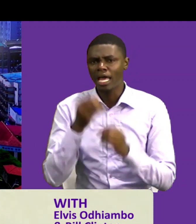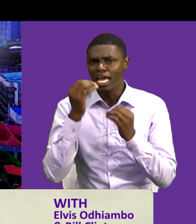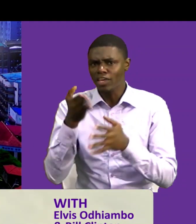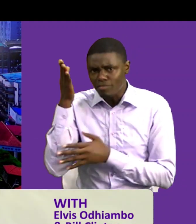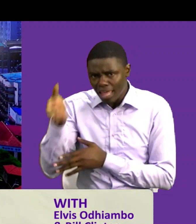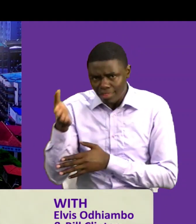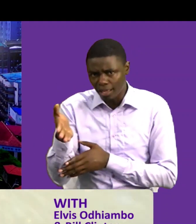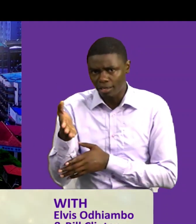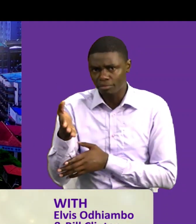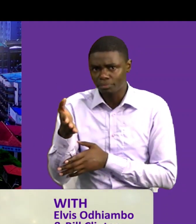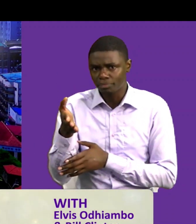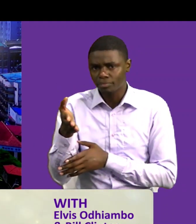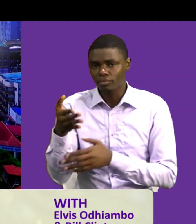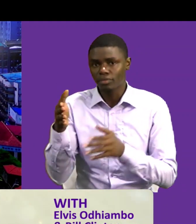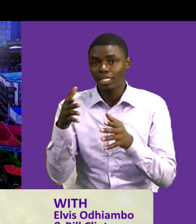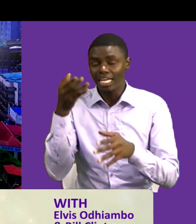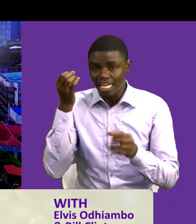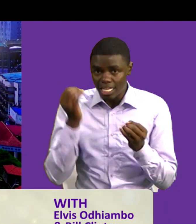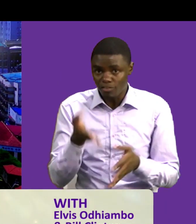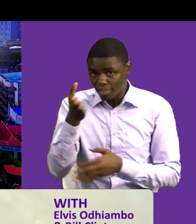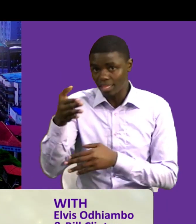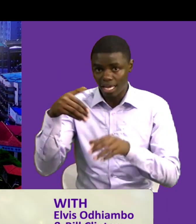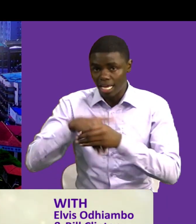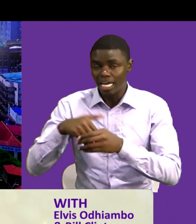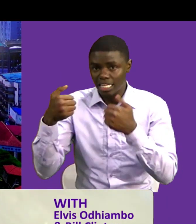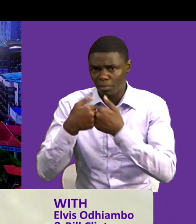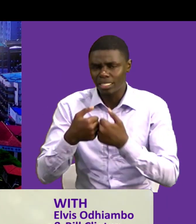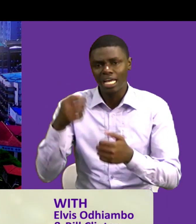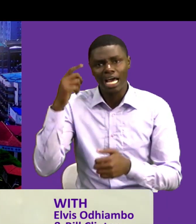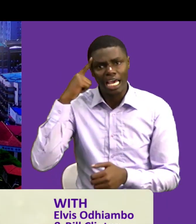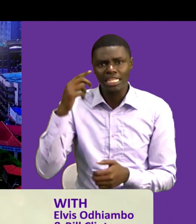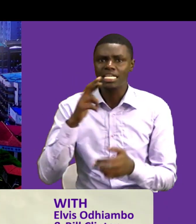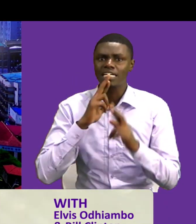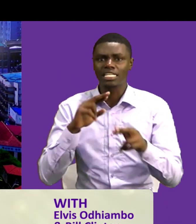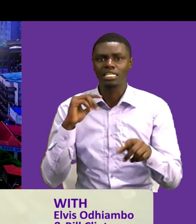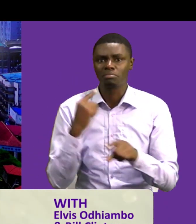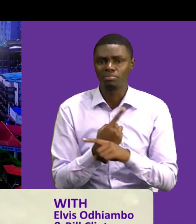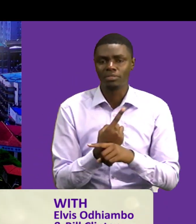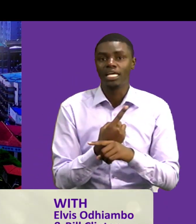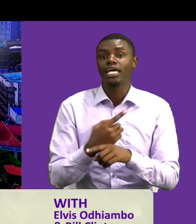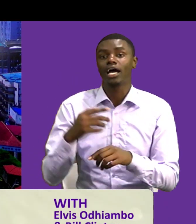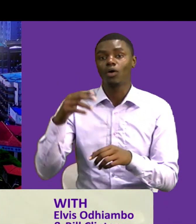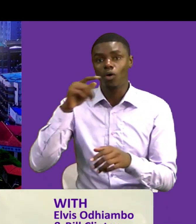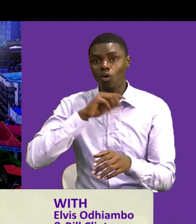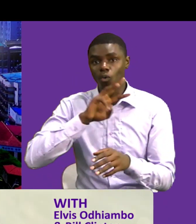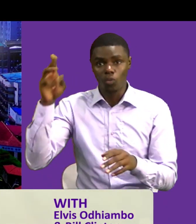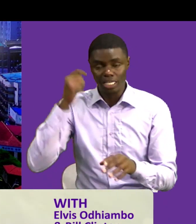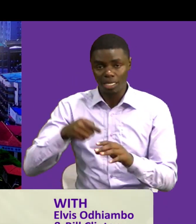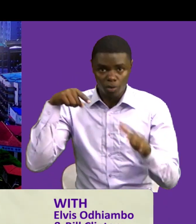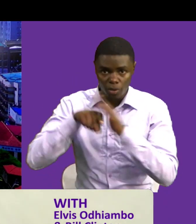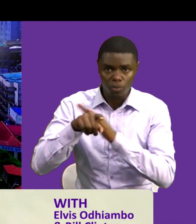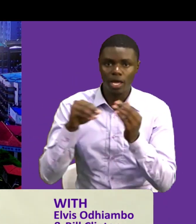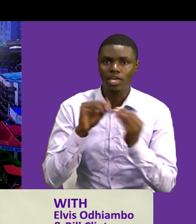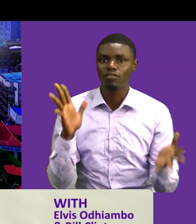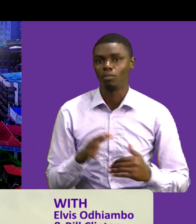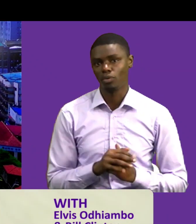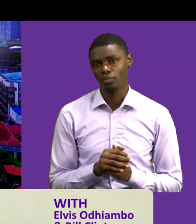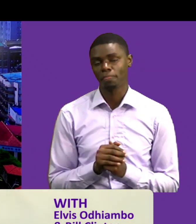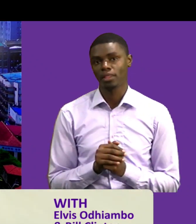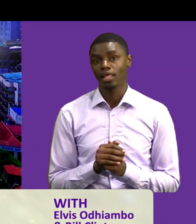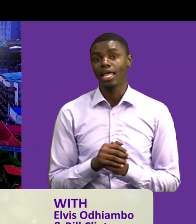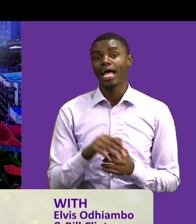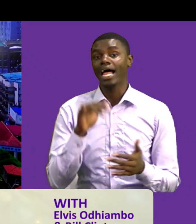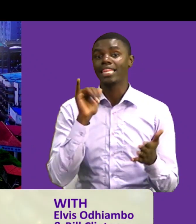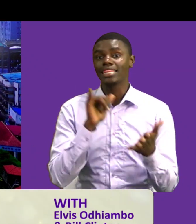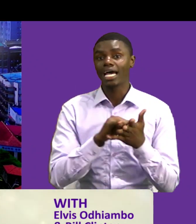there present, if he was in the match, I think the result would have changed. West Ham would have scored even more.